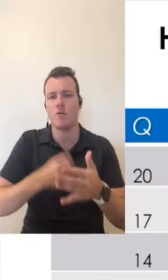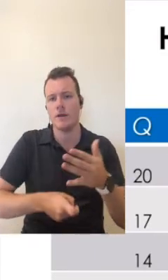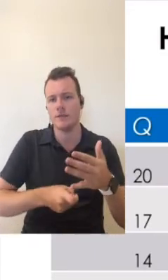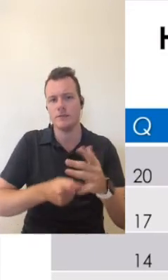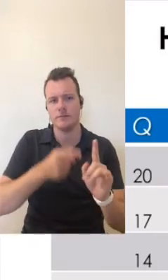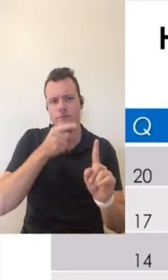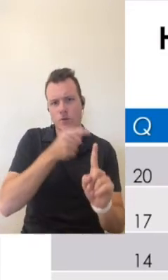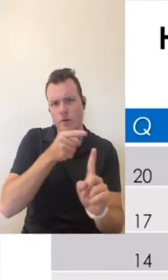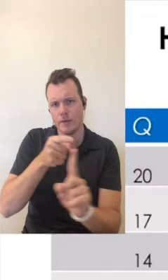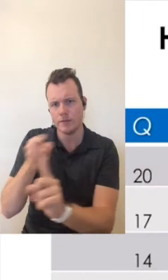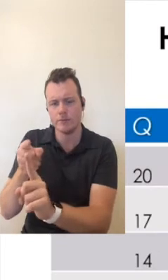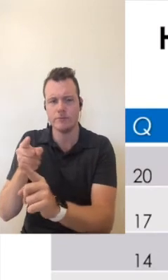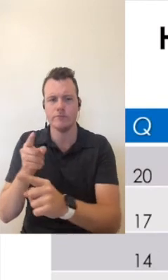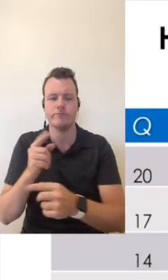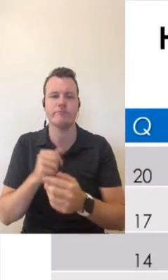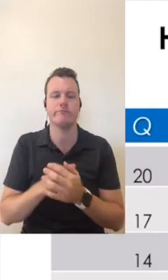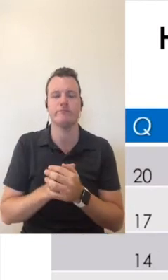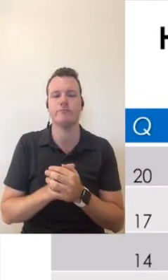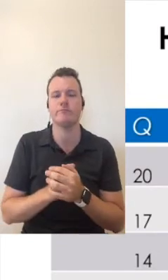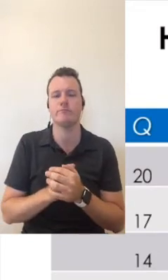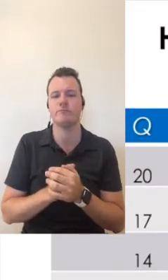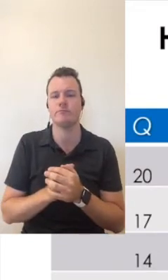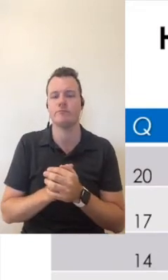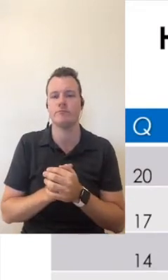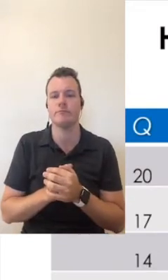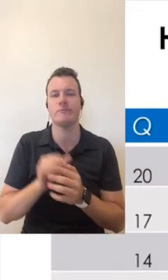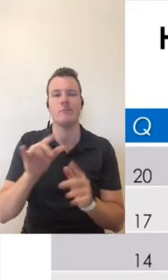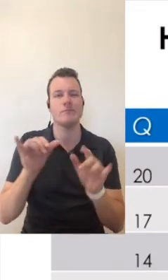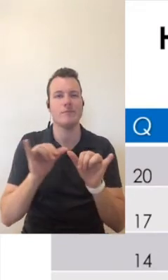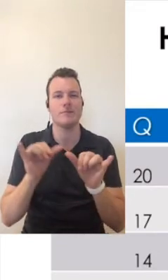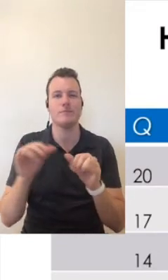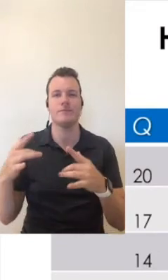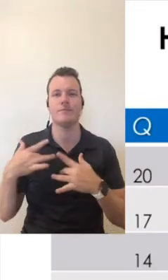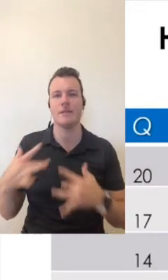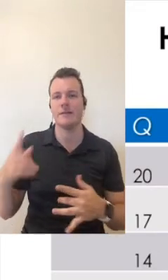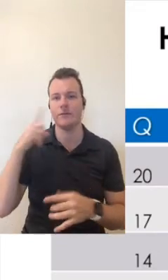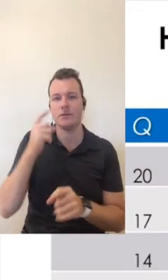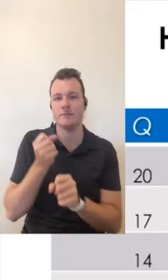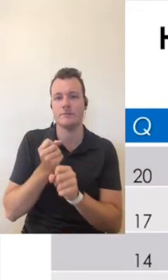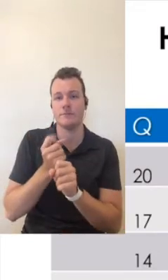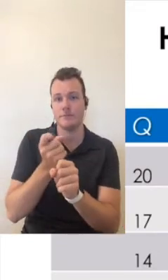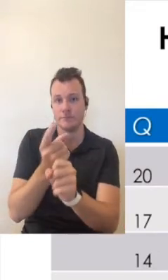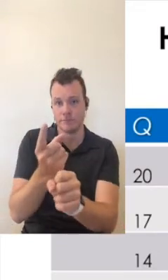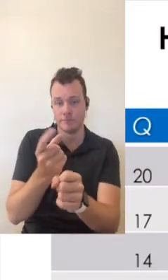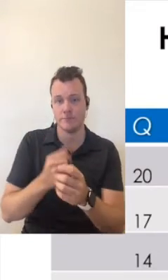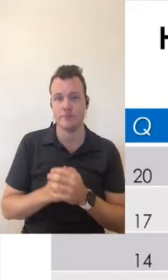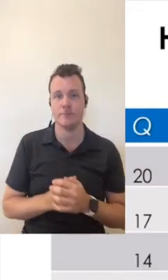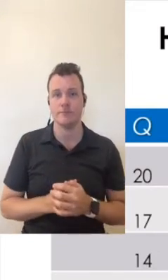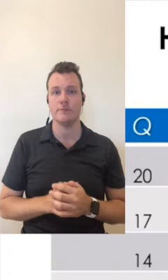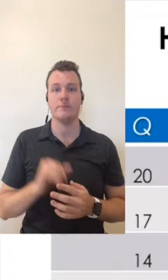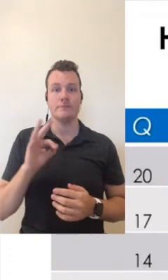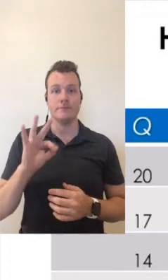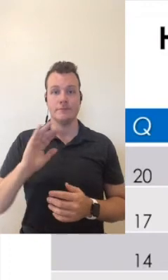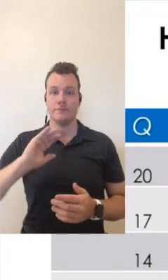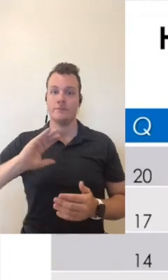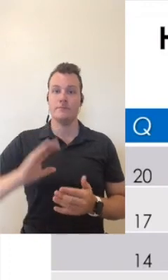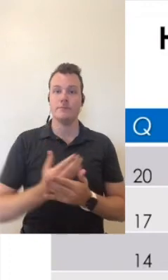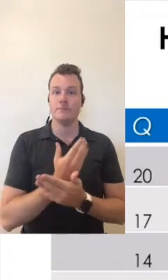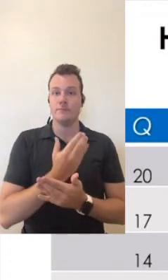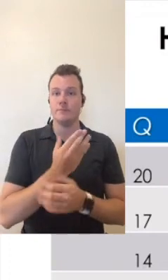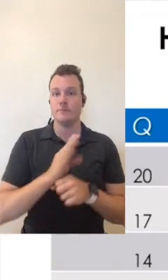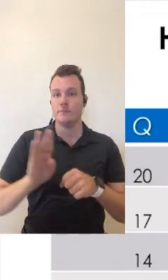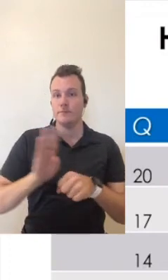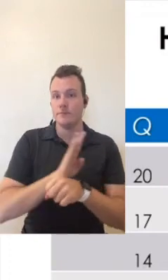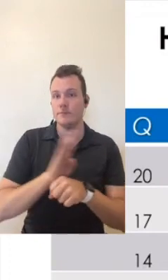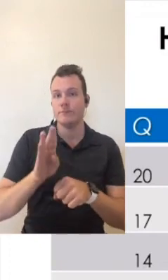pricing points are going to be. And you'll make these measurements usually on a annual basis. And if you're new